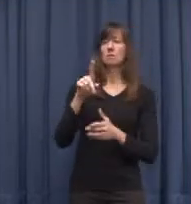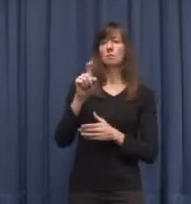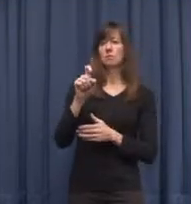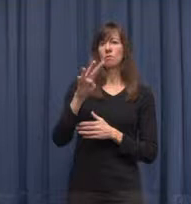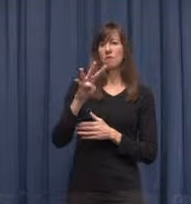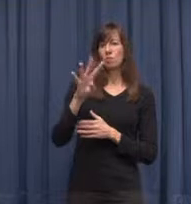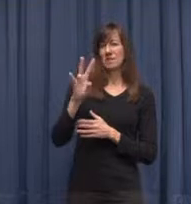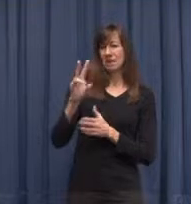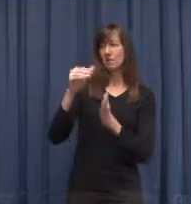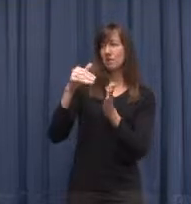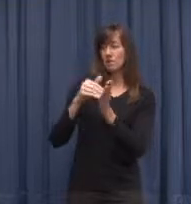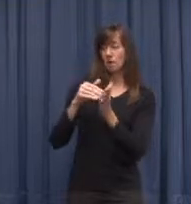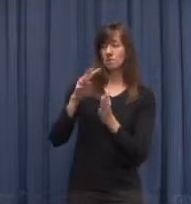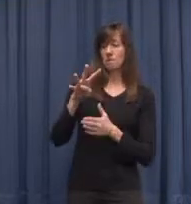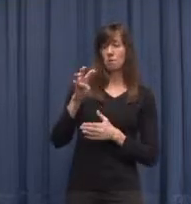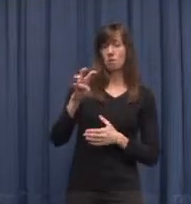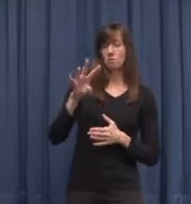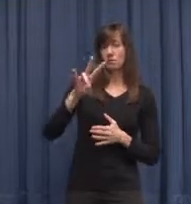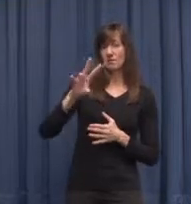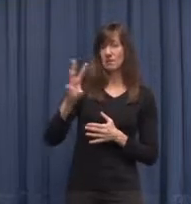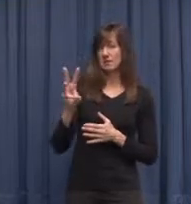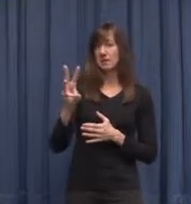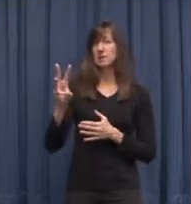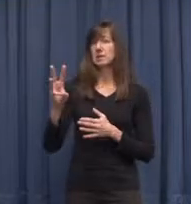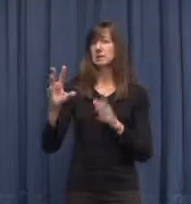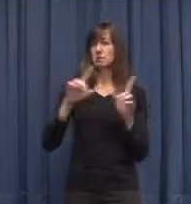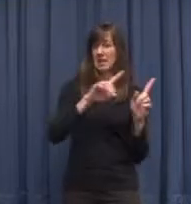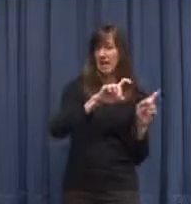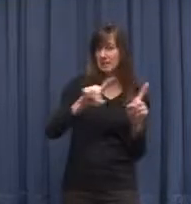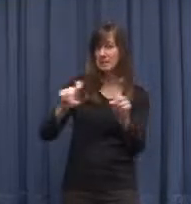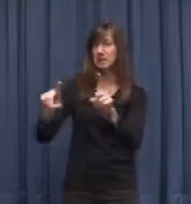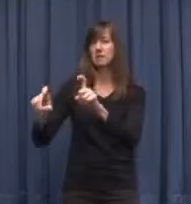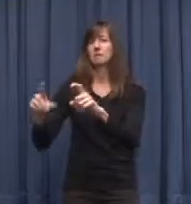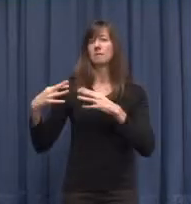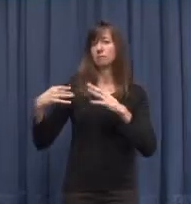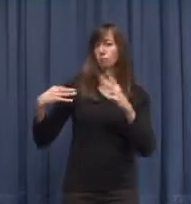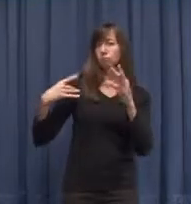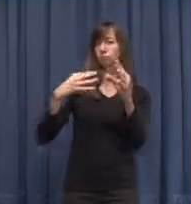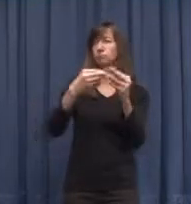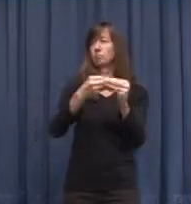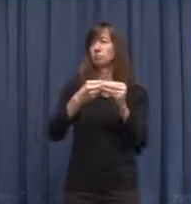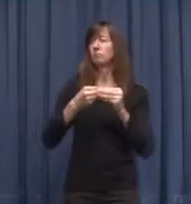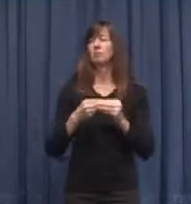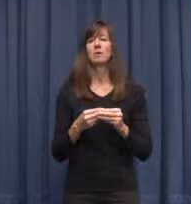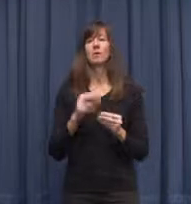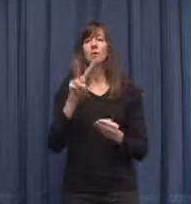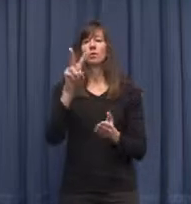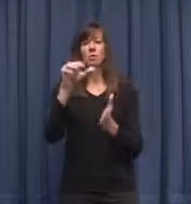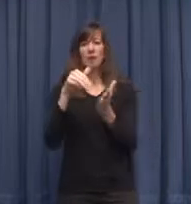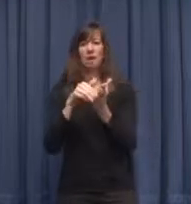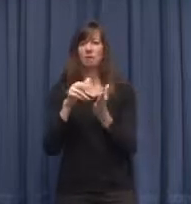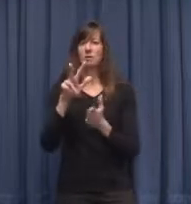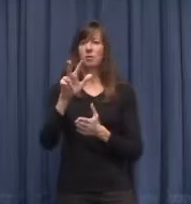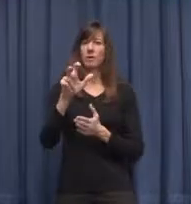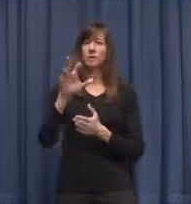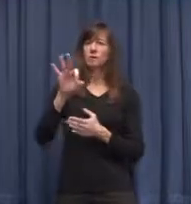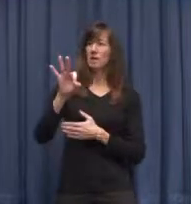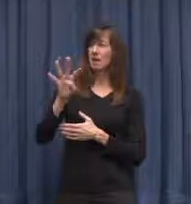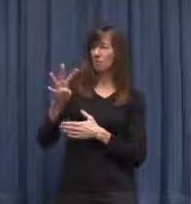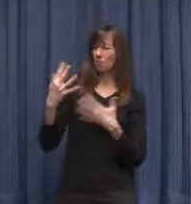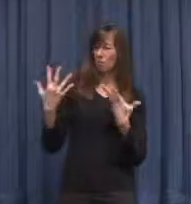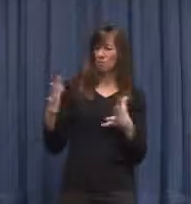147,476 to be exact total tested, with 2,394 recovered. And